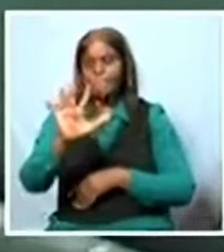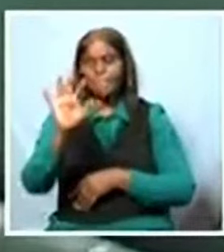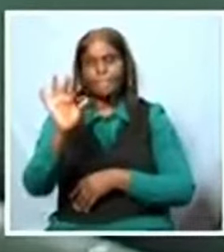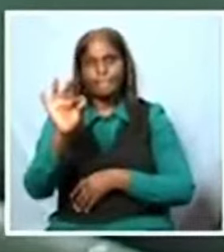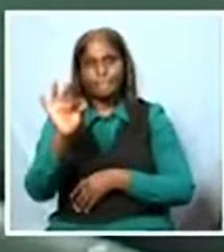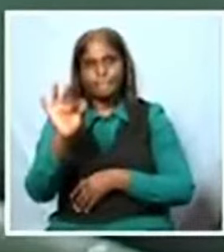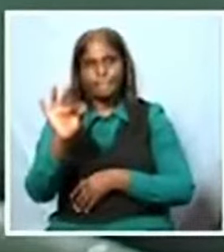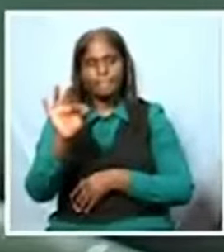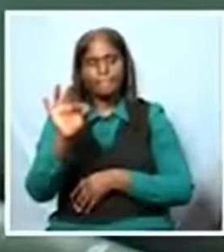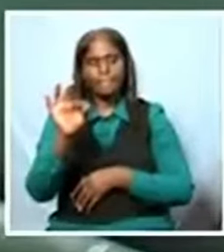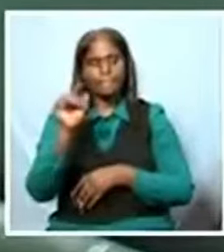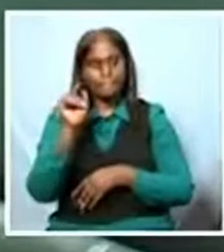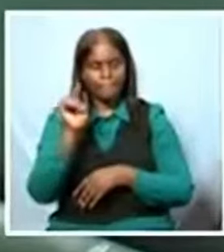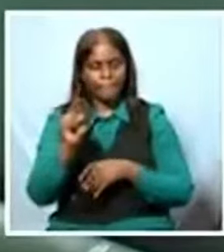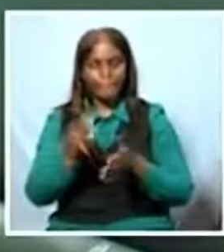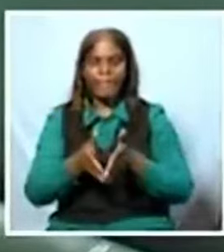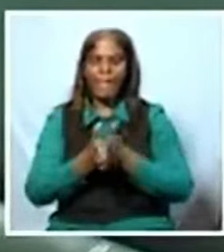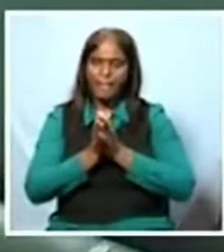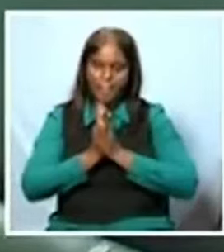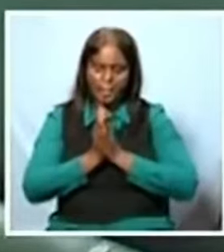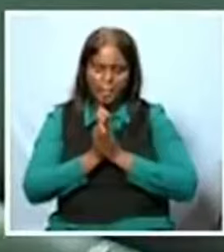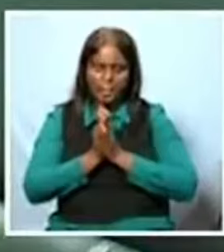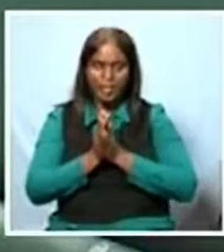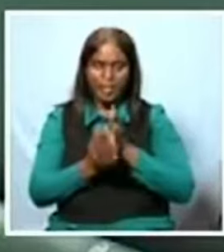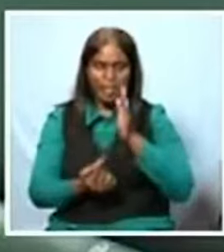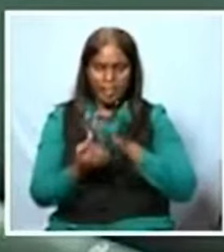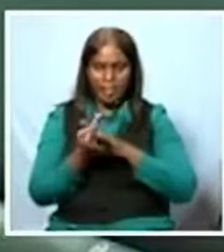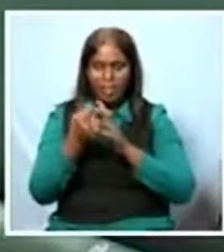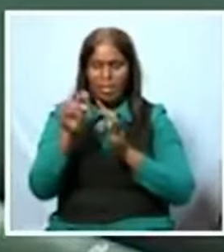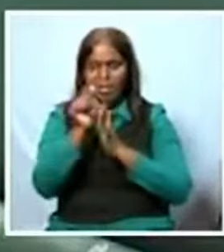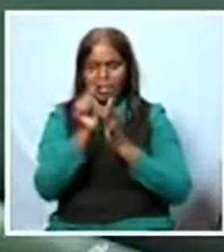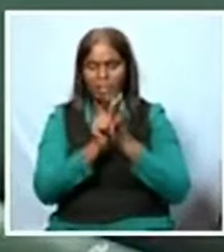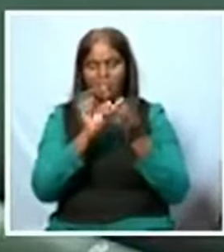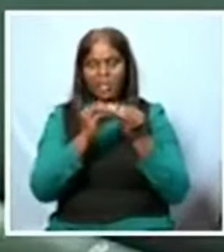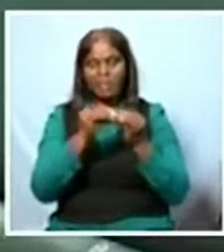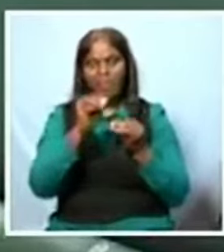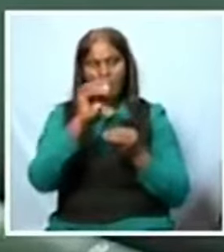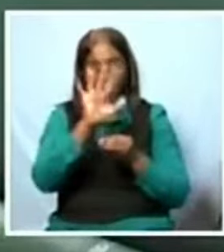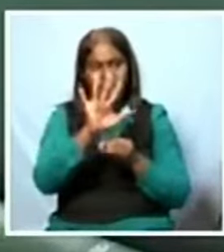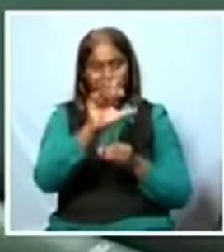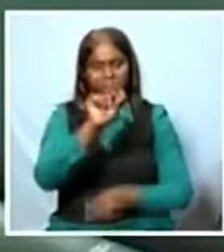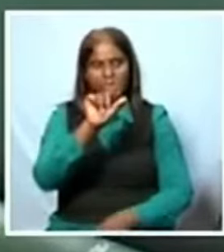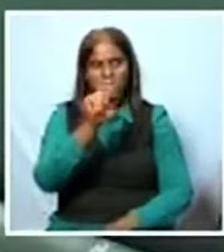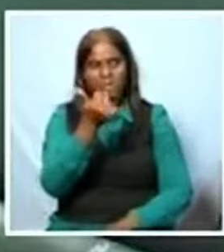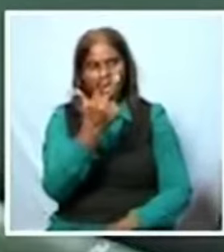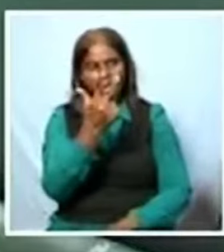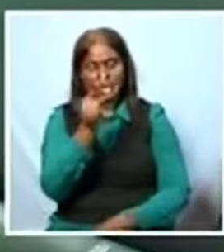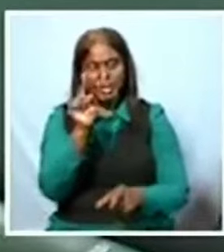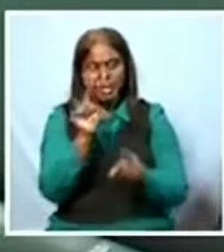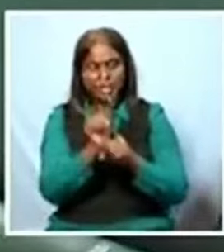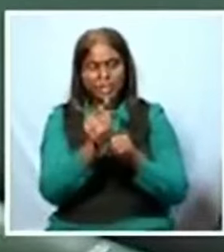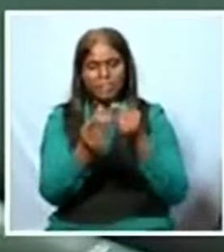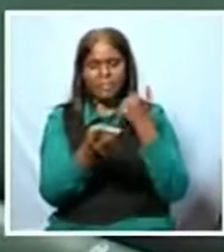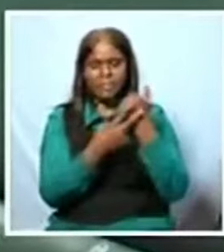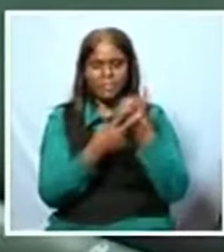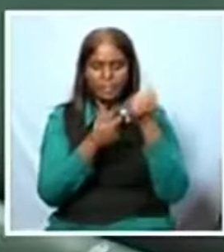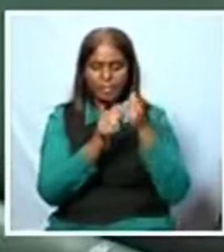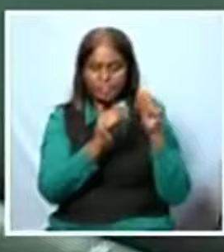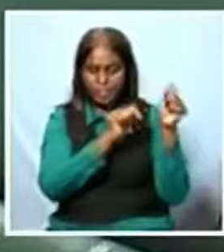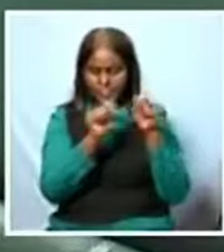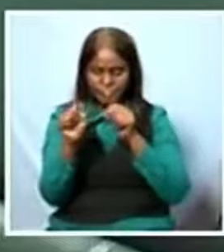59, appeal of Act number 5 of 2013 and savings and